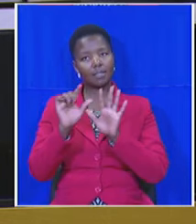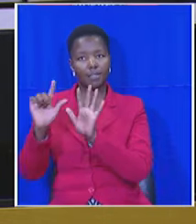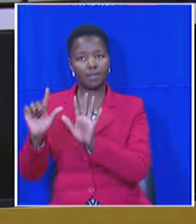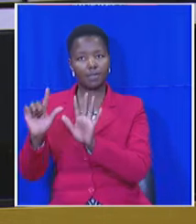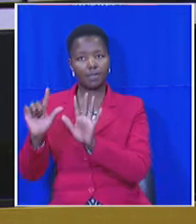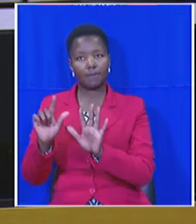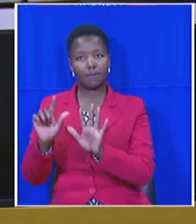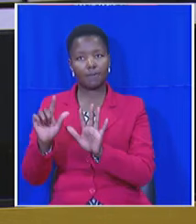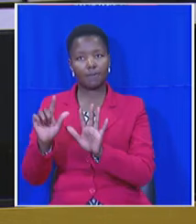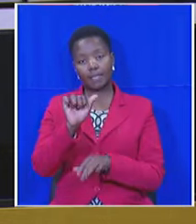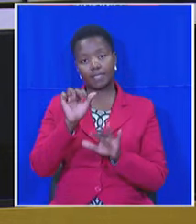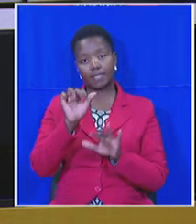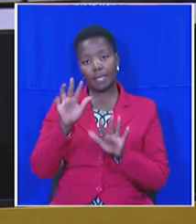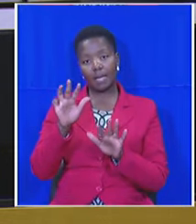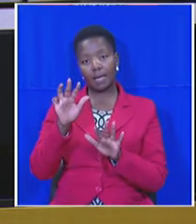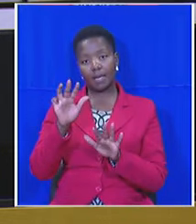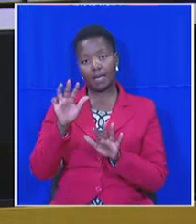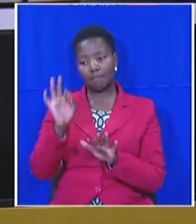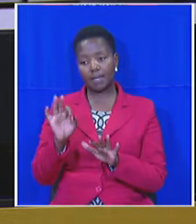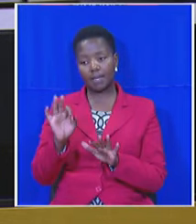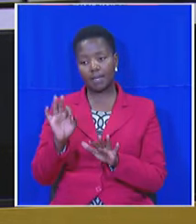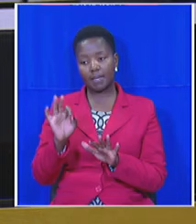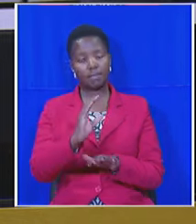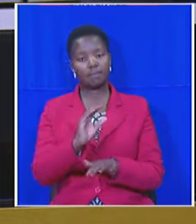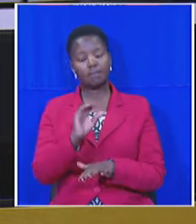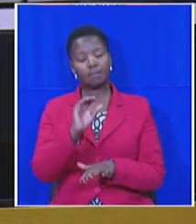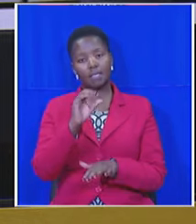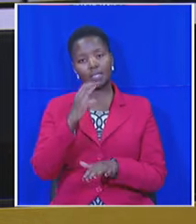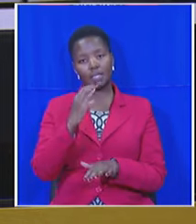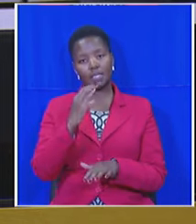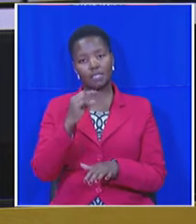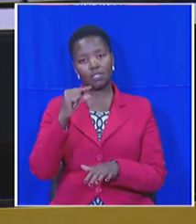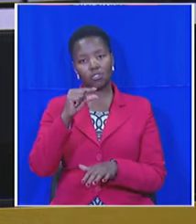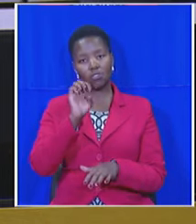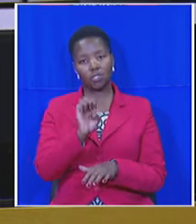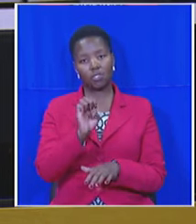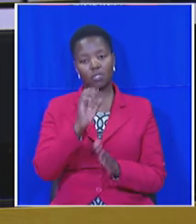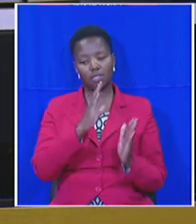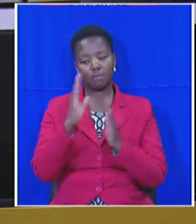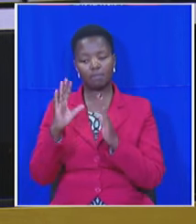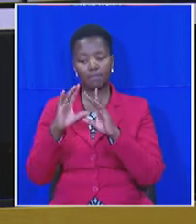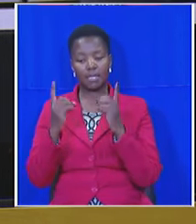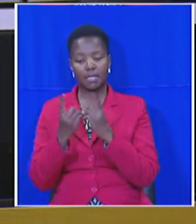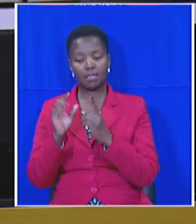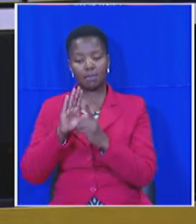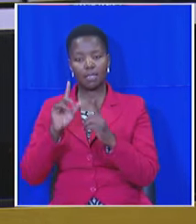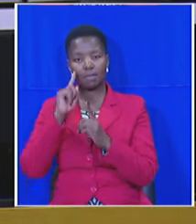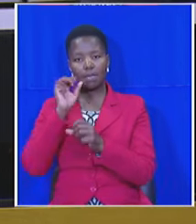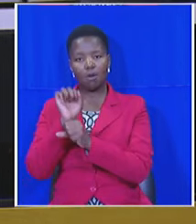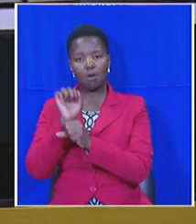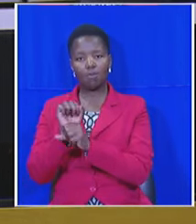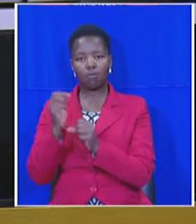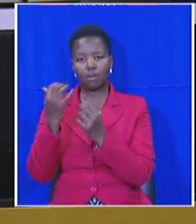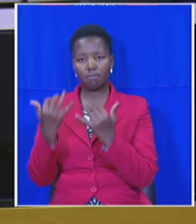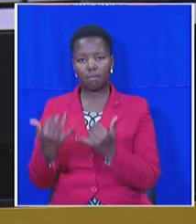69 goes to the CGE, with the department left with the operating budget of